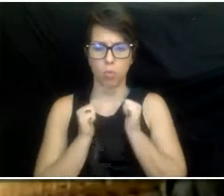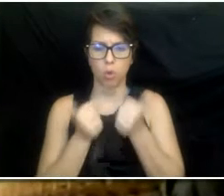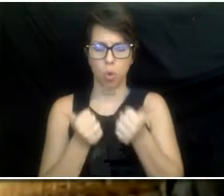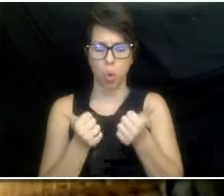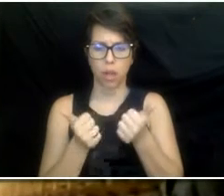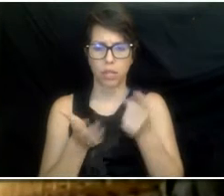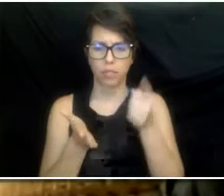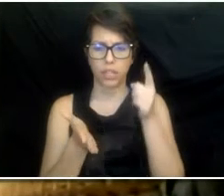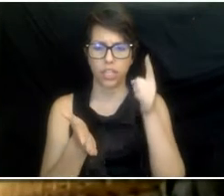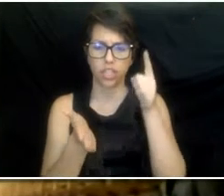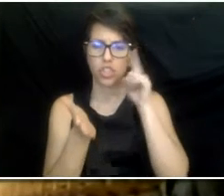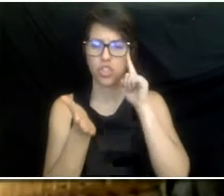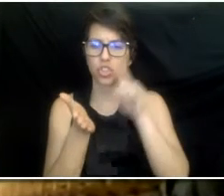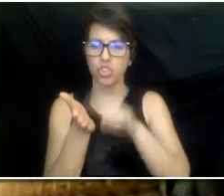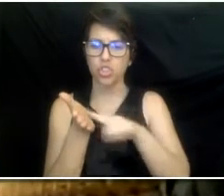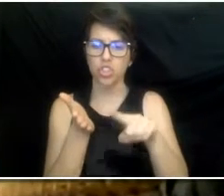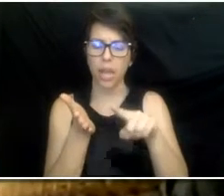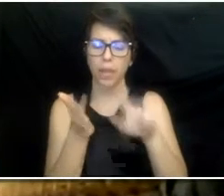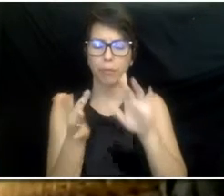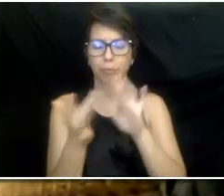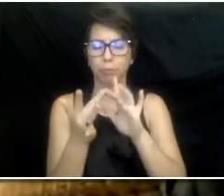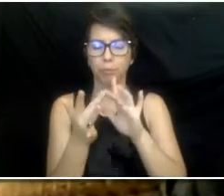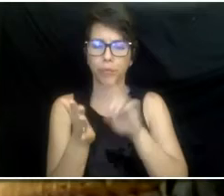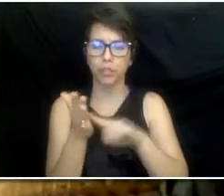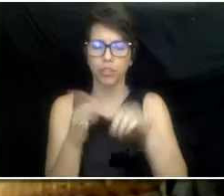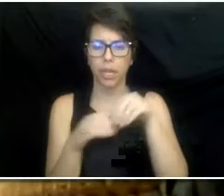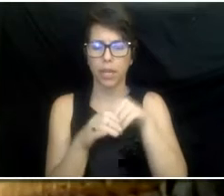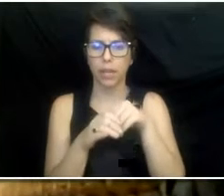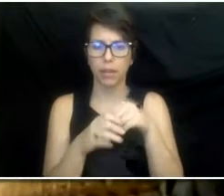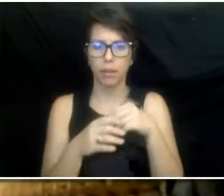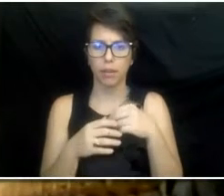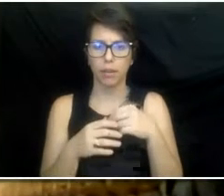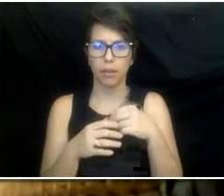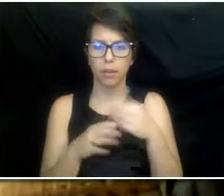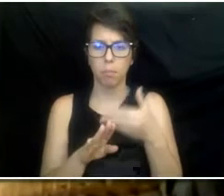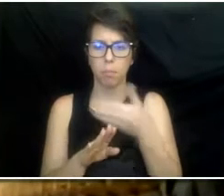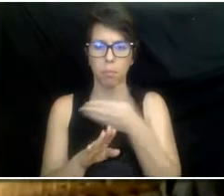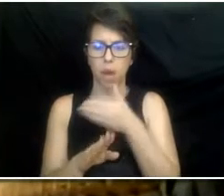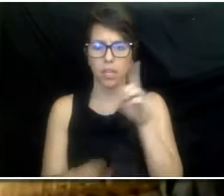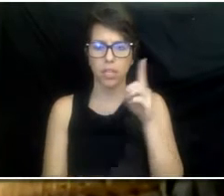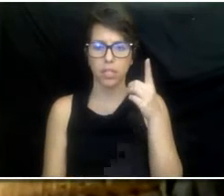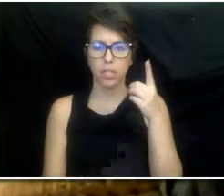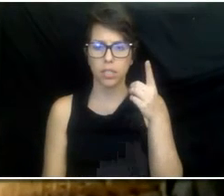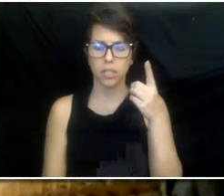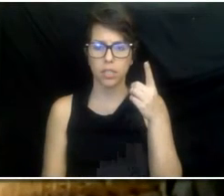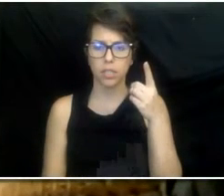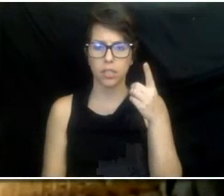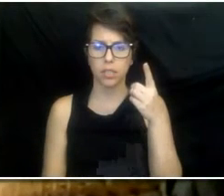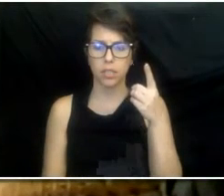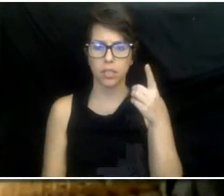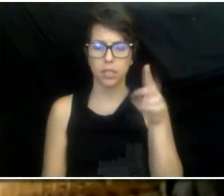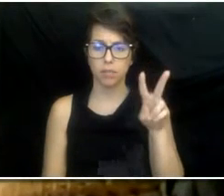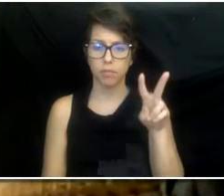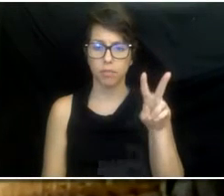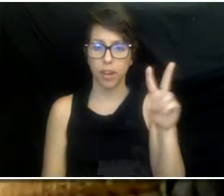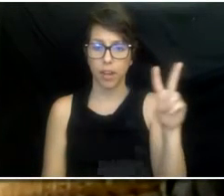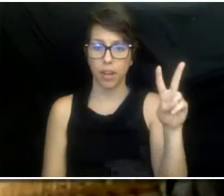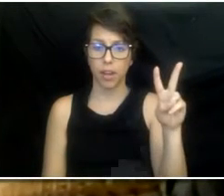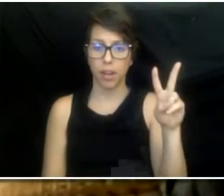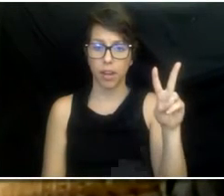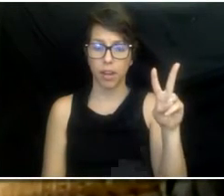nonprofits that we fund for a DV incident to make sure that that they're okay given how challenging it is